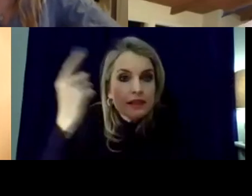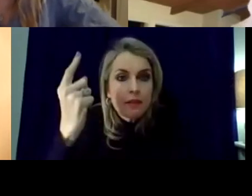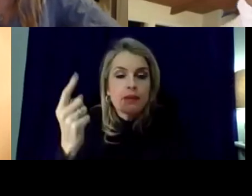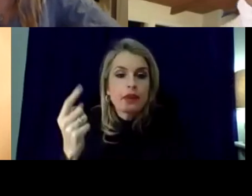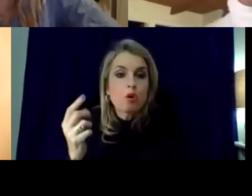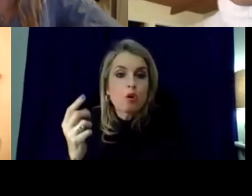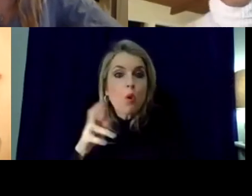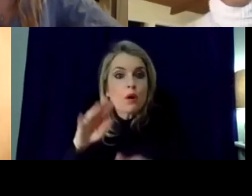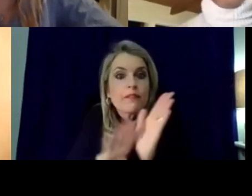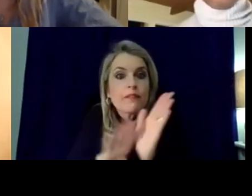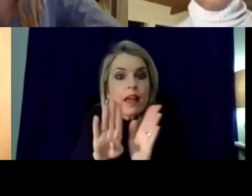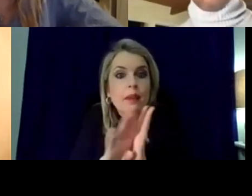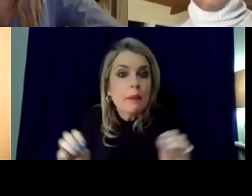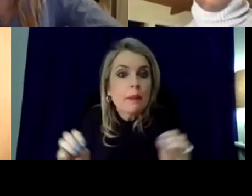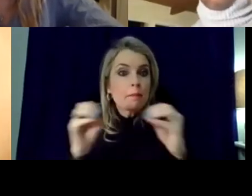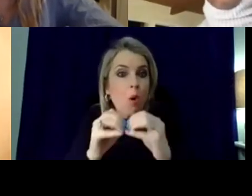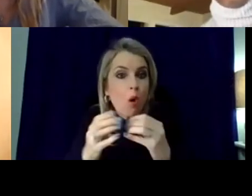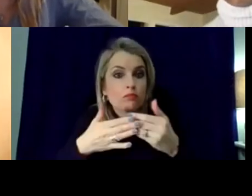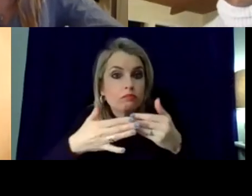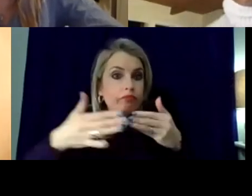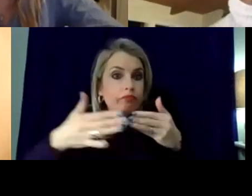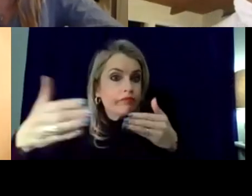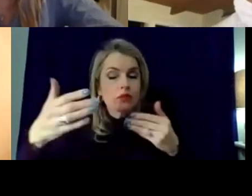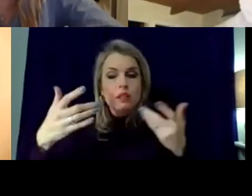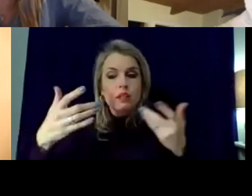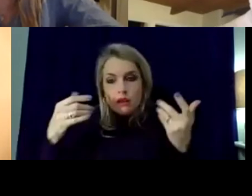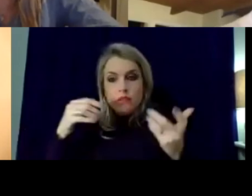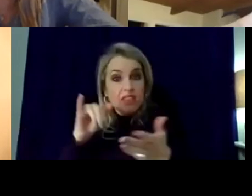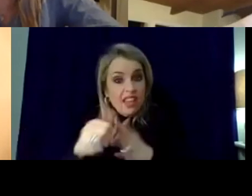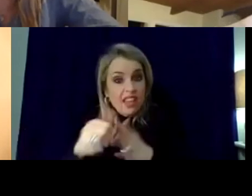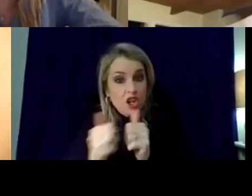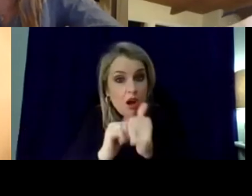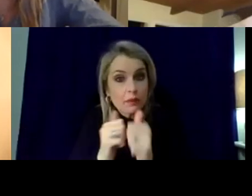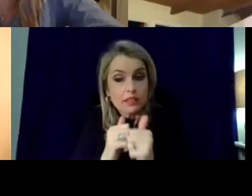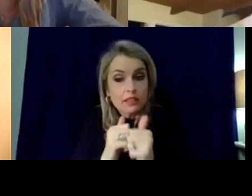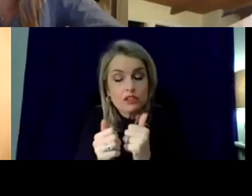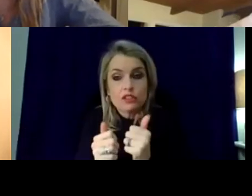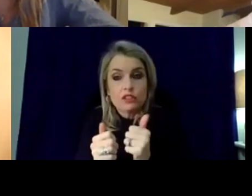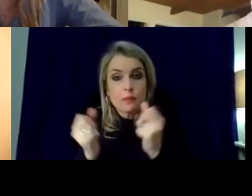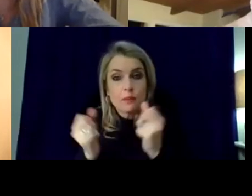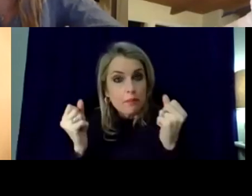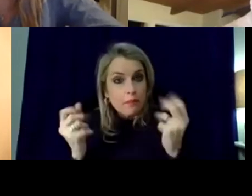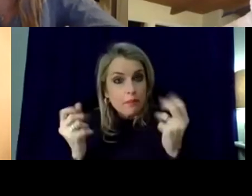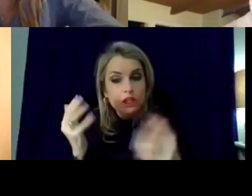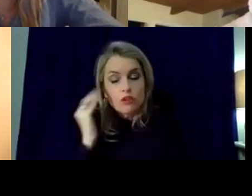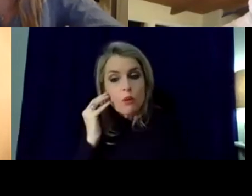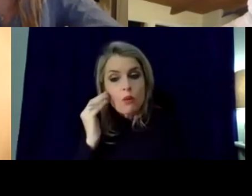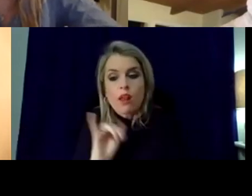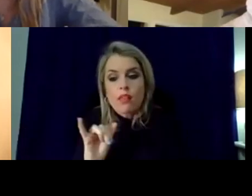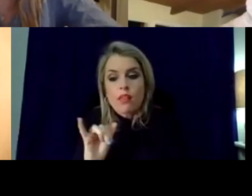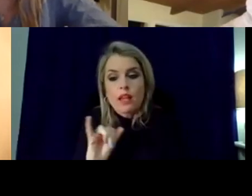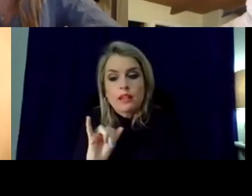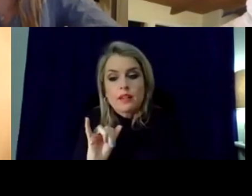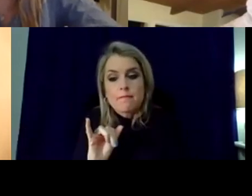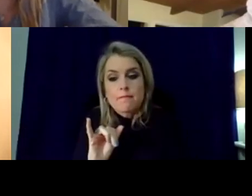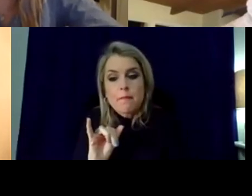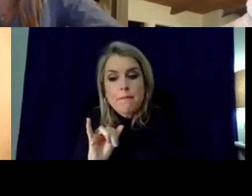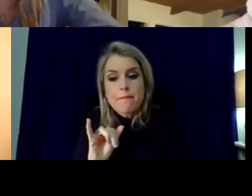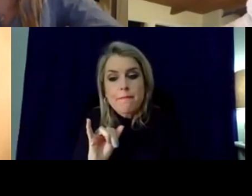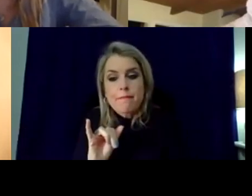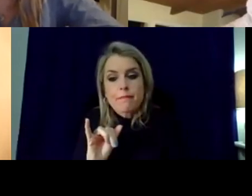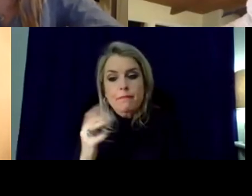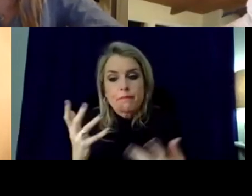prize was developing it further. I think that a lot of competitions, you know, are